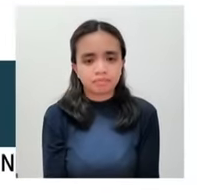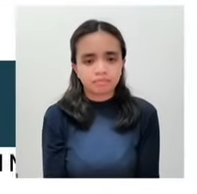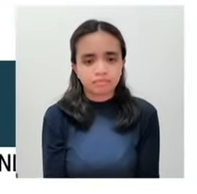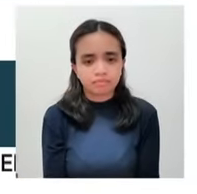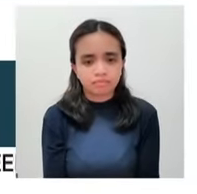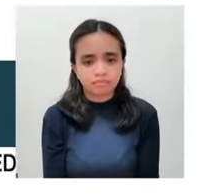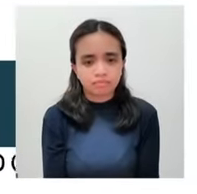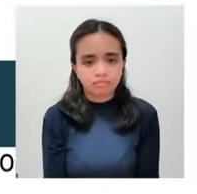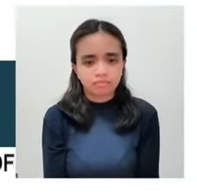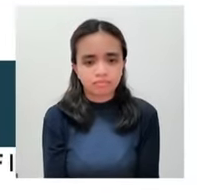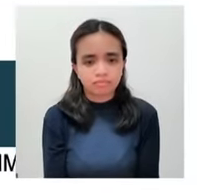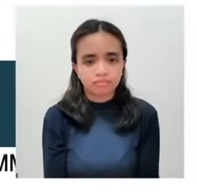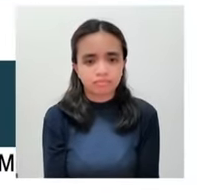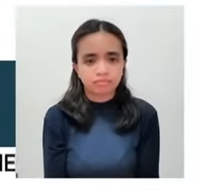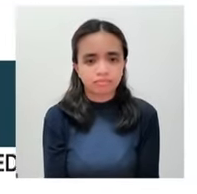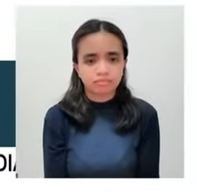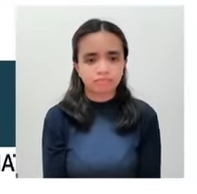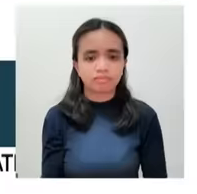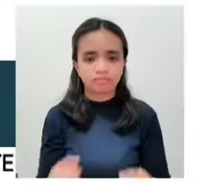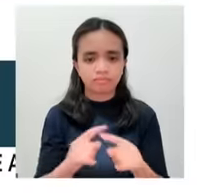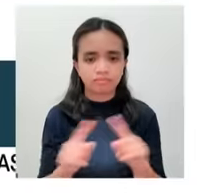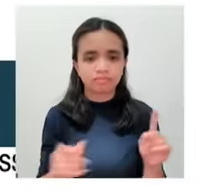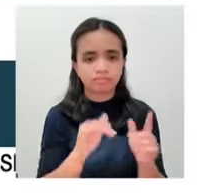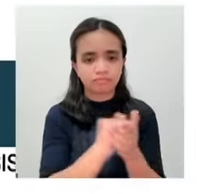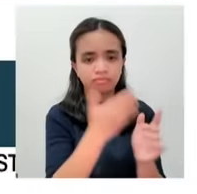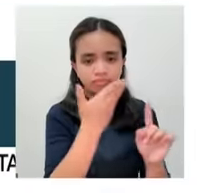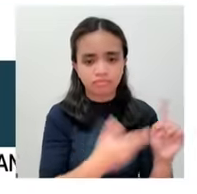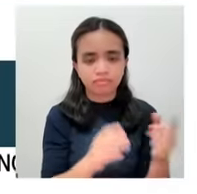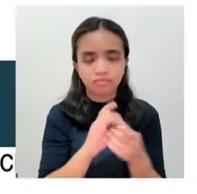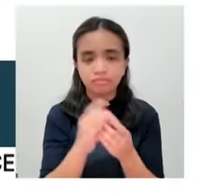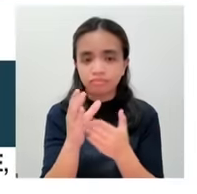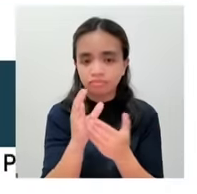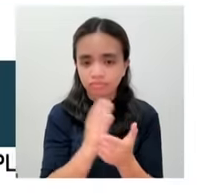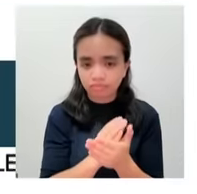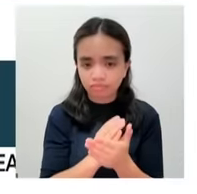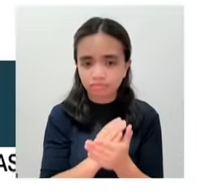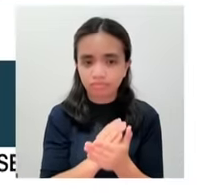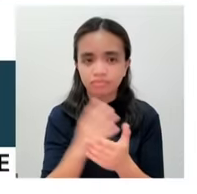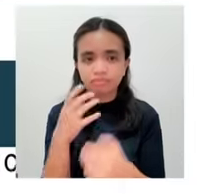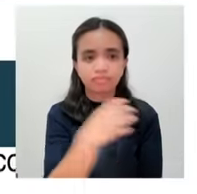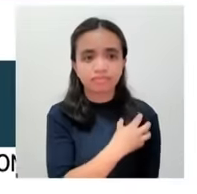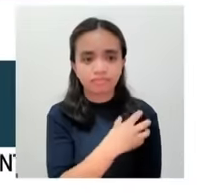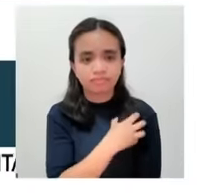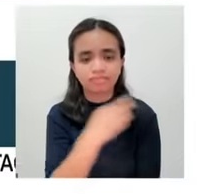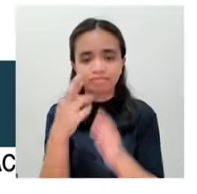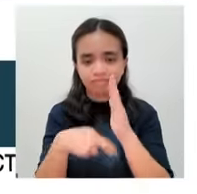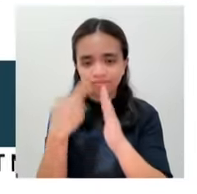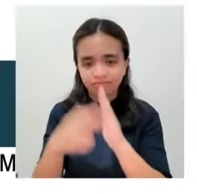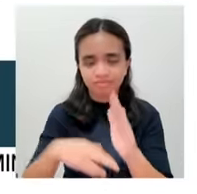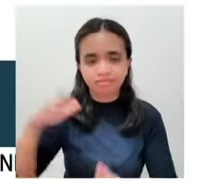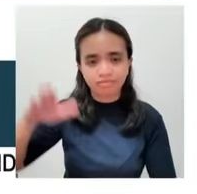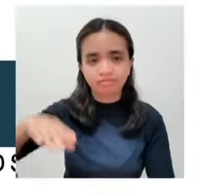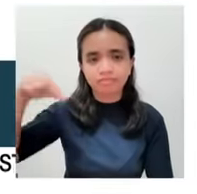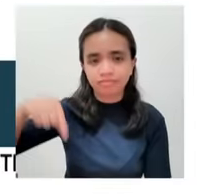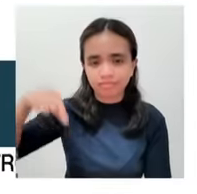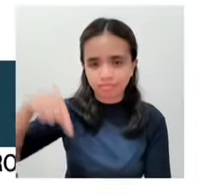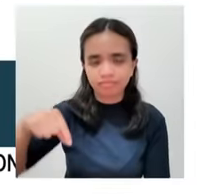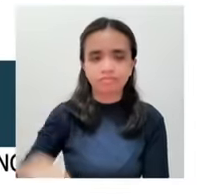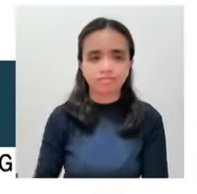Yun ang naalala ko sa kanya. Saka syempre, yung pagkapulis niya, mm-hmm. sa batang.